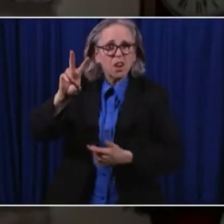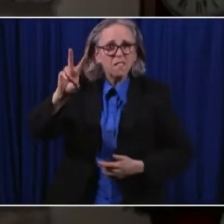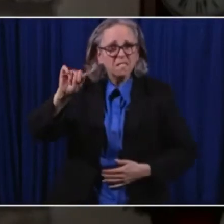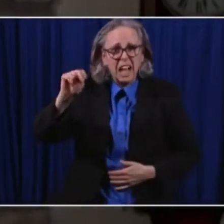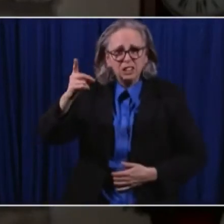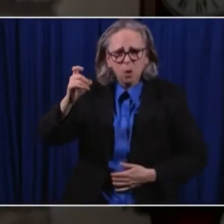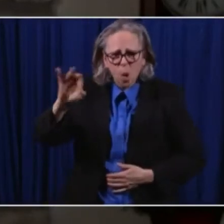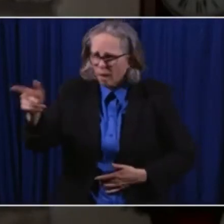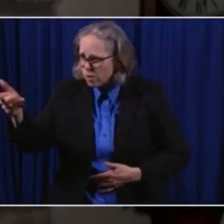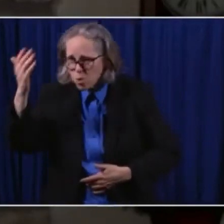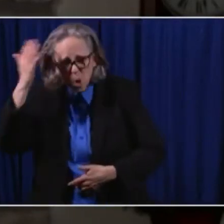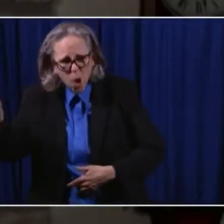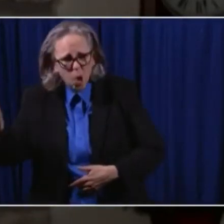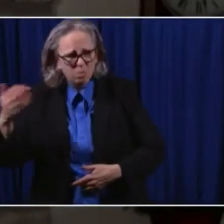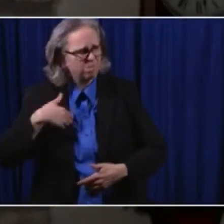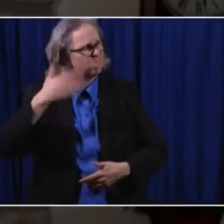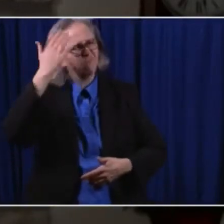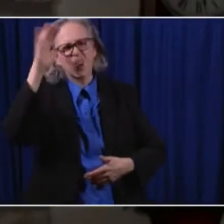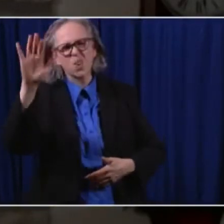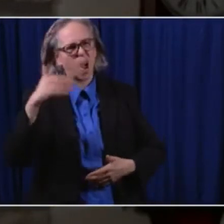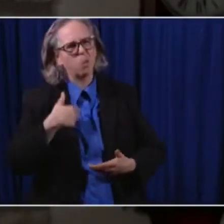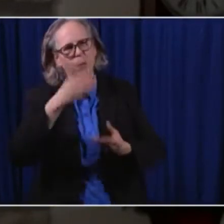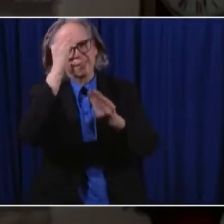you. Thank you.